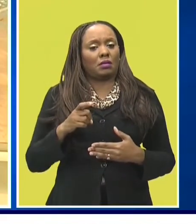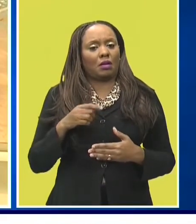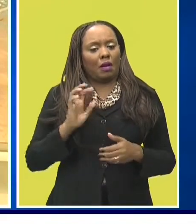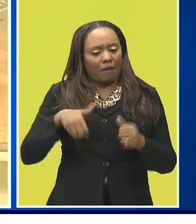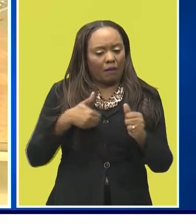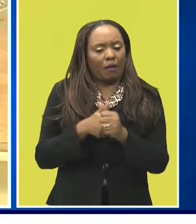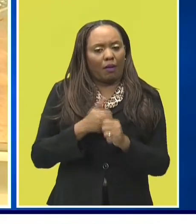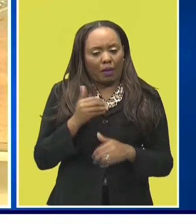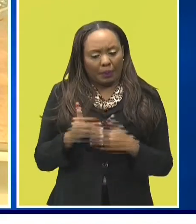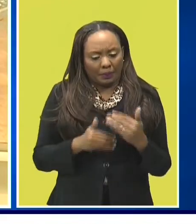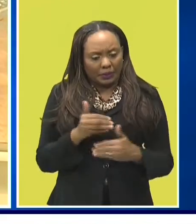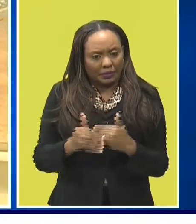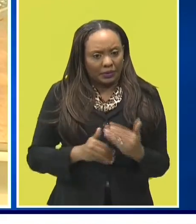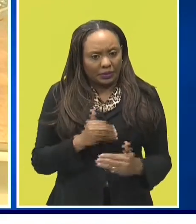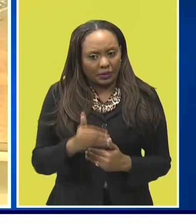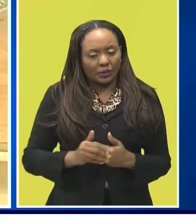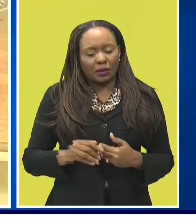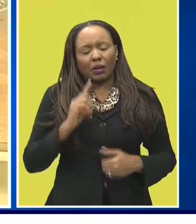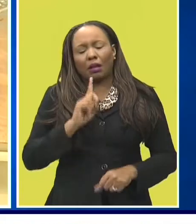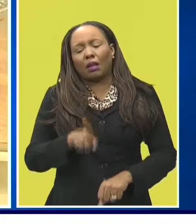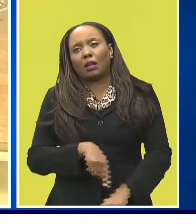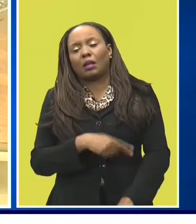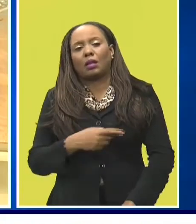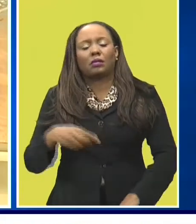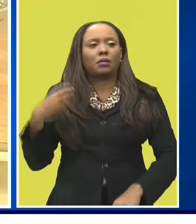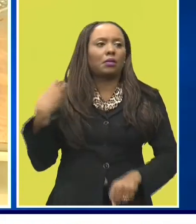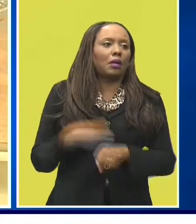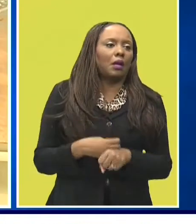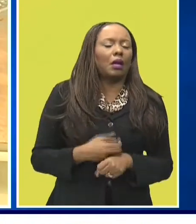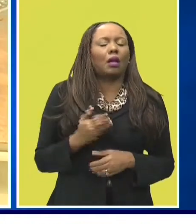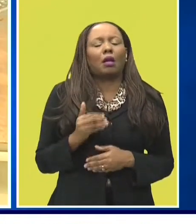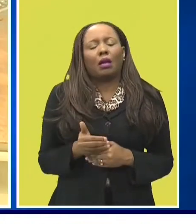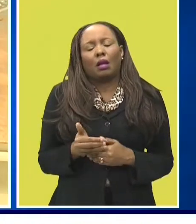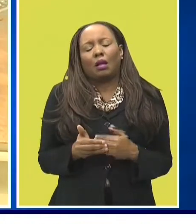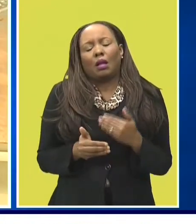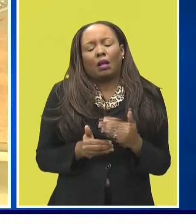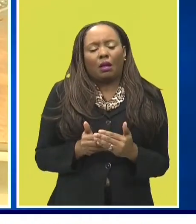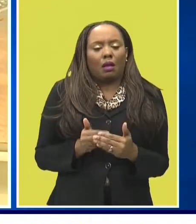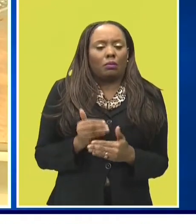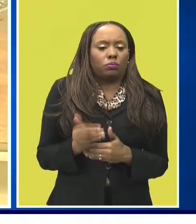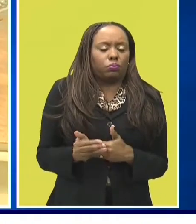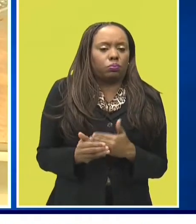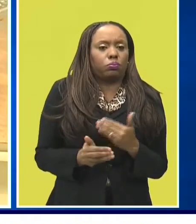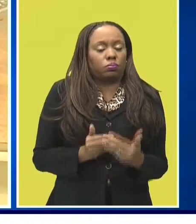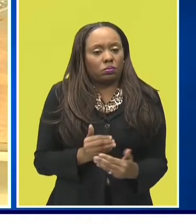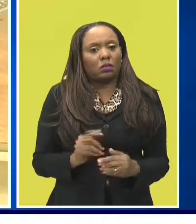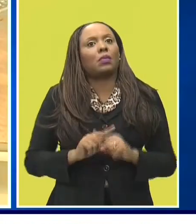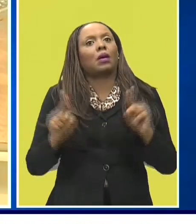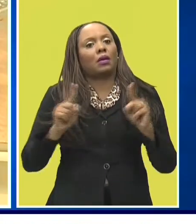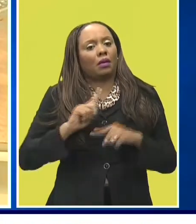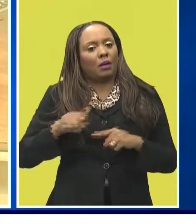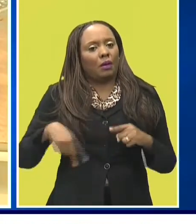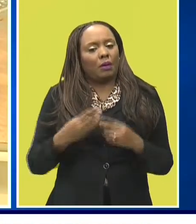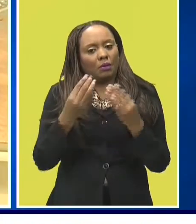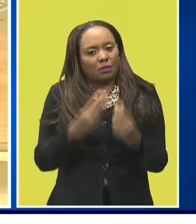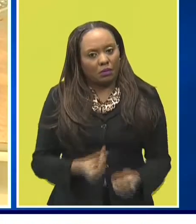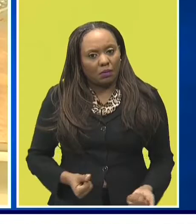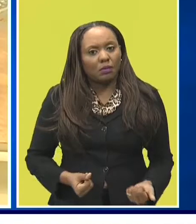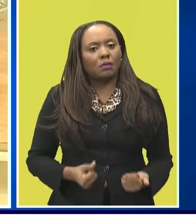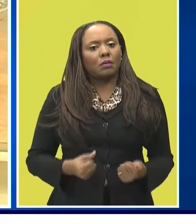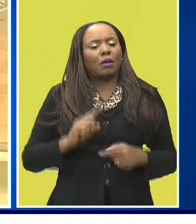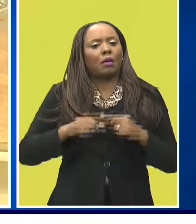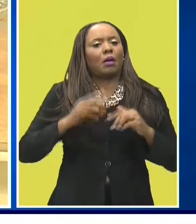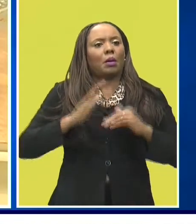It's a long, hard process, but believe you me, whenever we get that sorted out and we